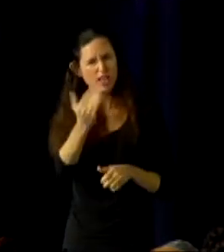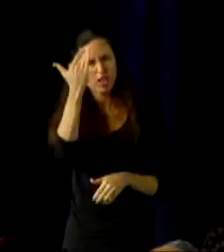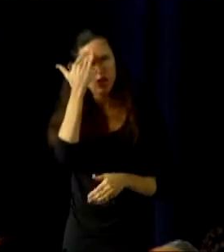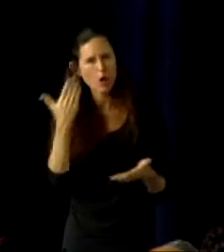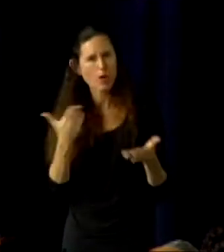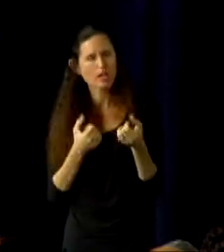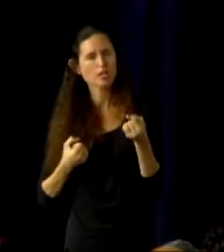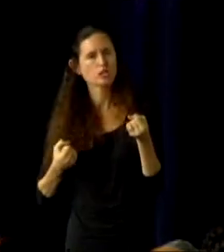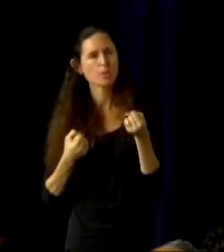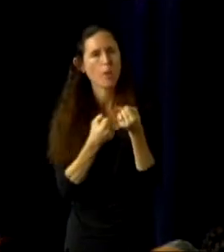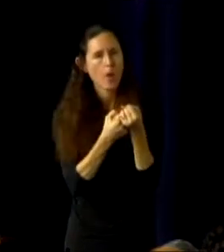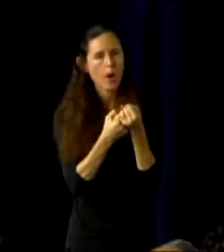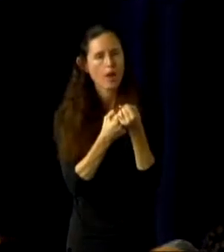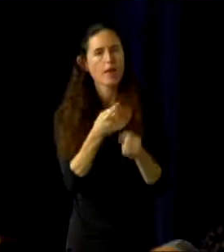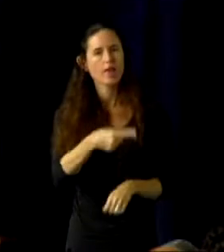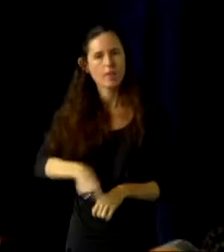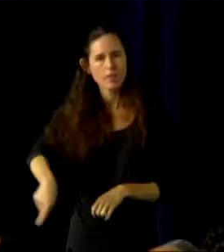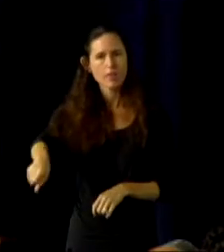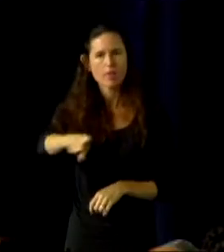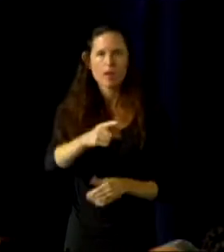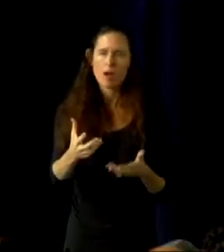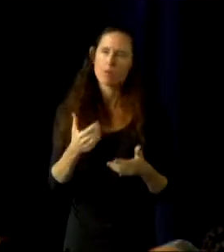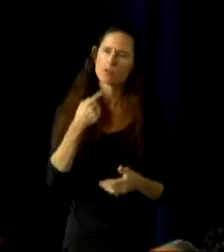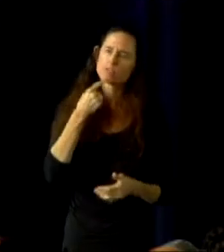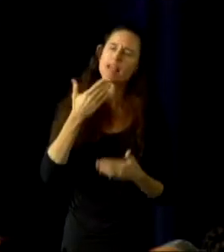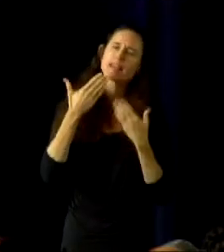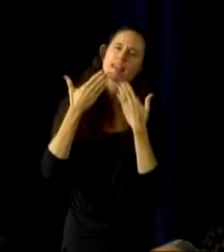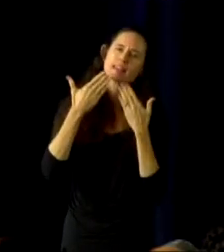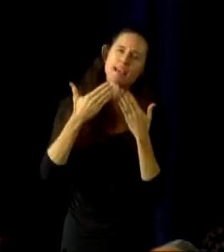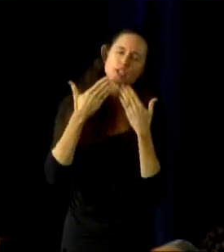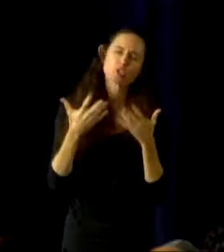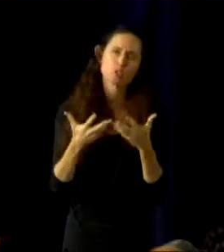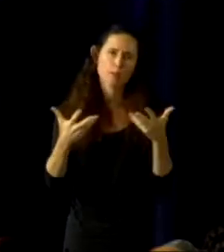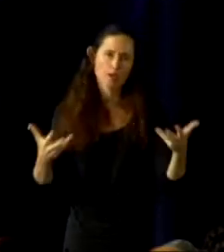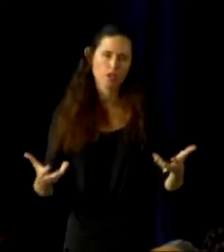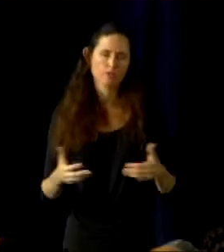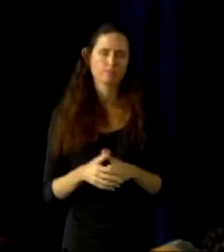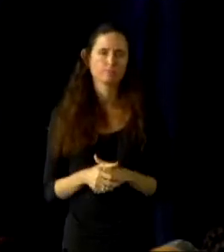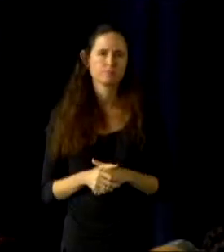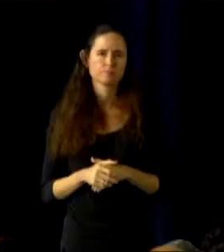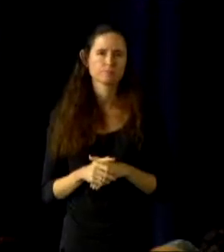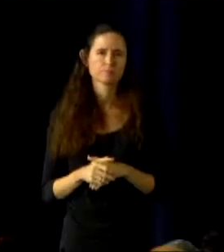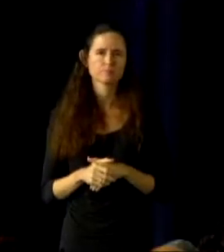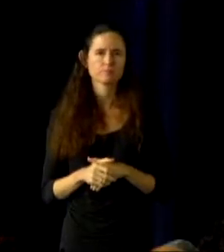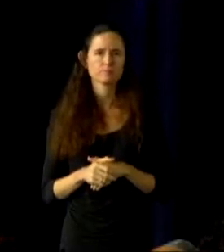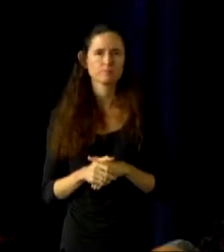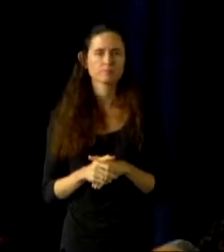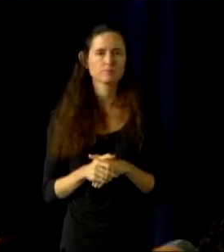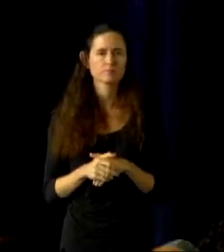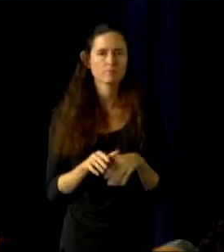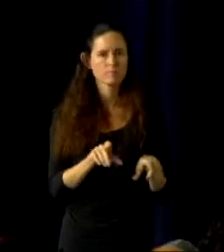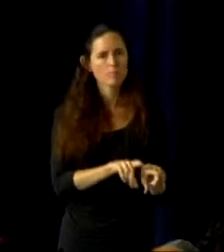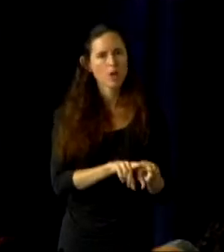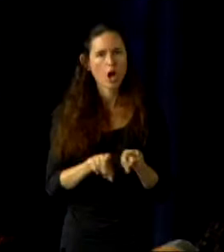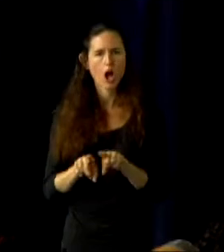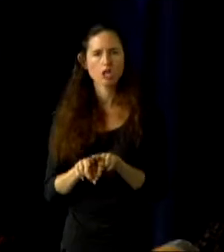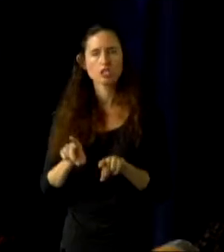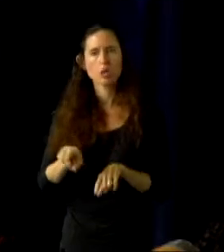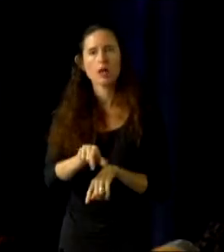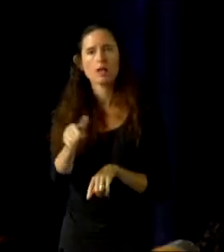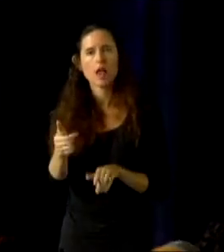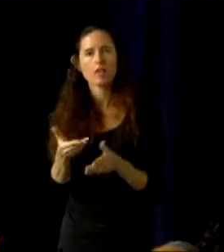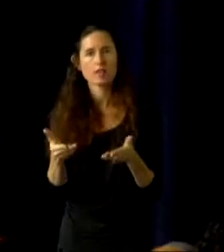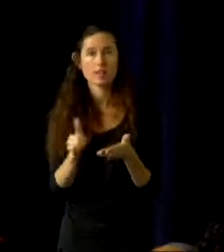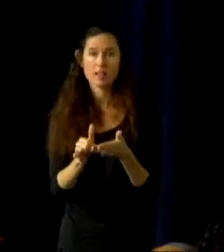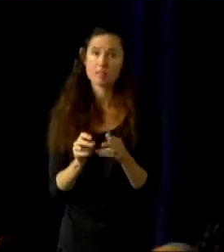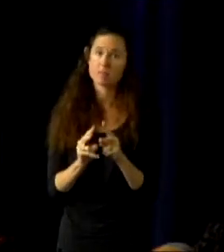individual efforts, things are turning around. And I just want to say thank you very much for that. One of the things I think is just critically important,